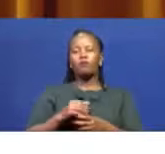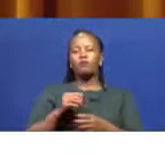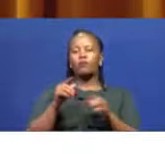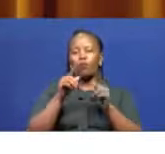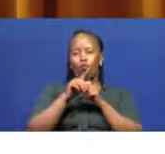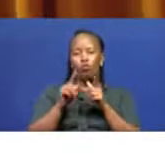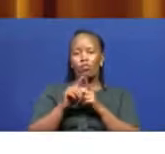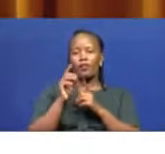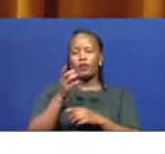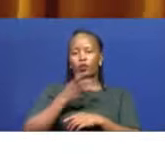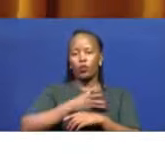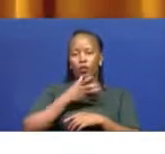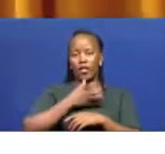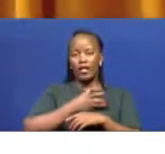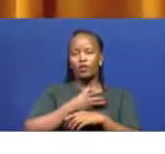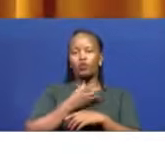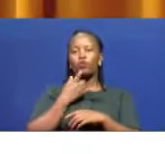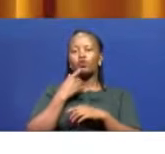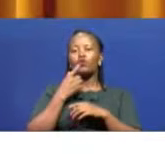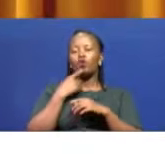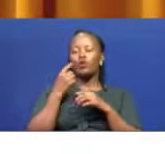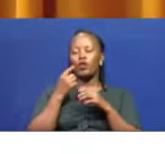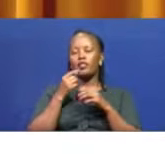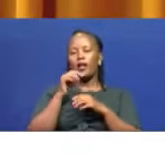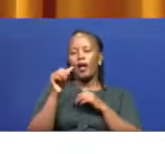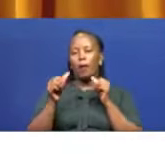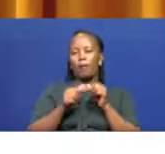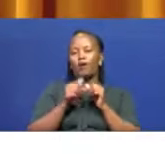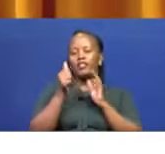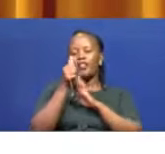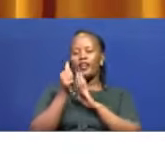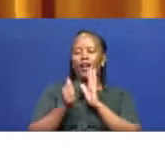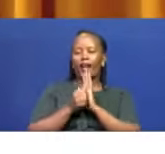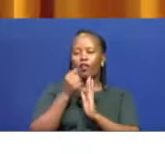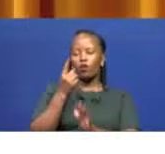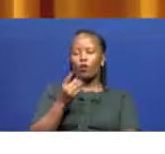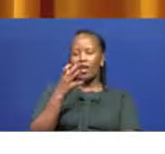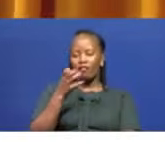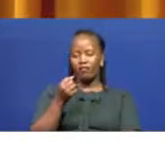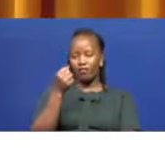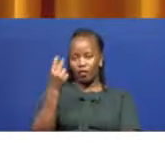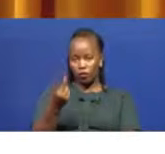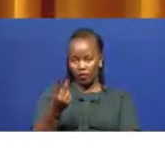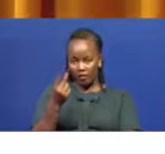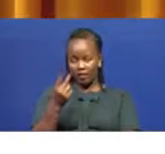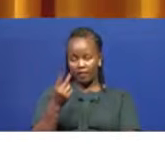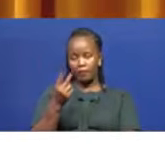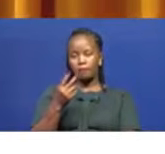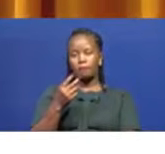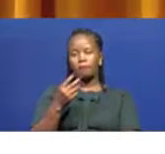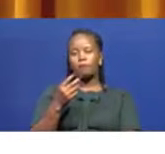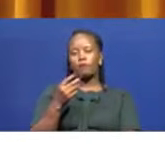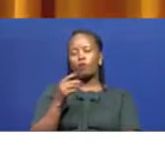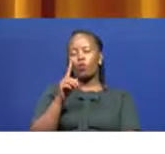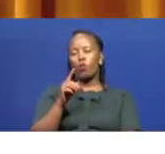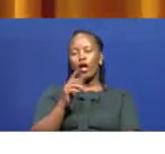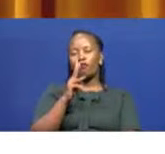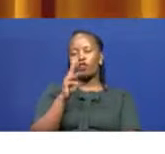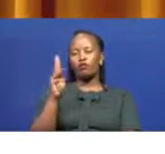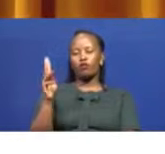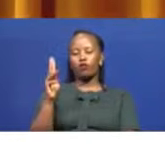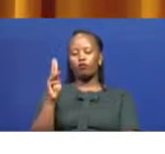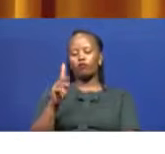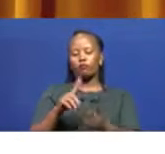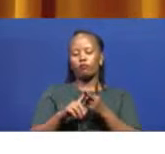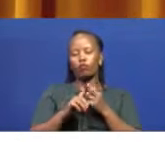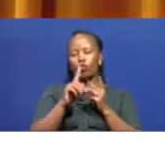Council also drew attention to Article 152, which provides that Articles 144 and